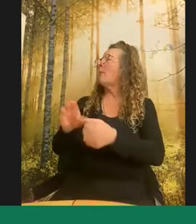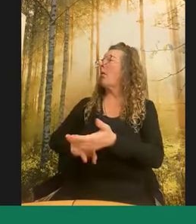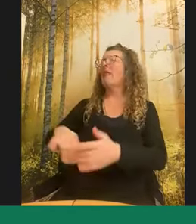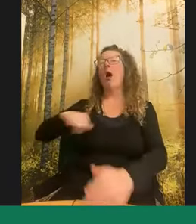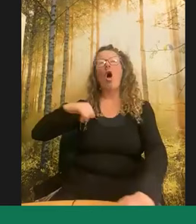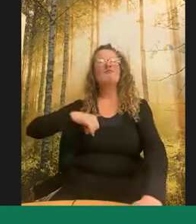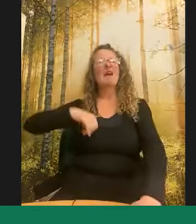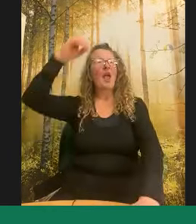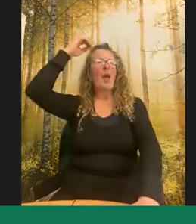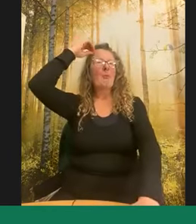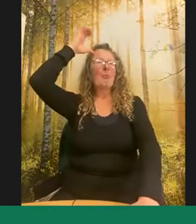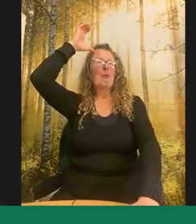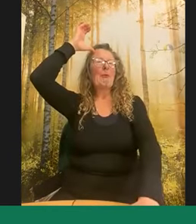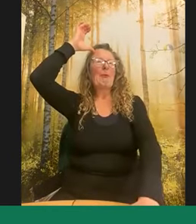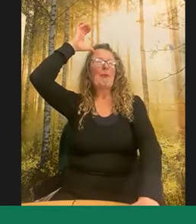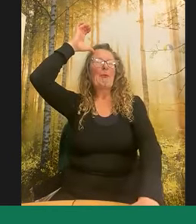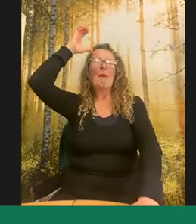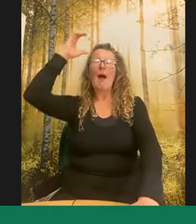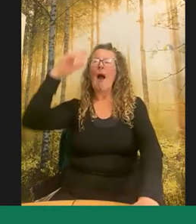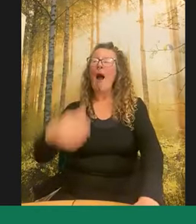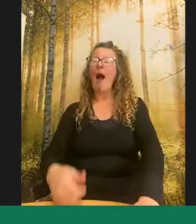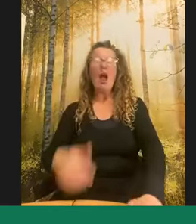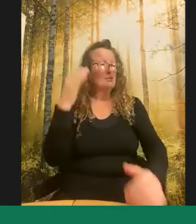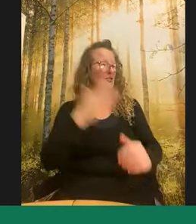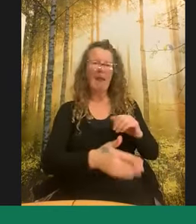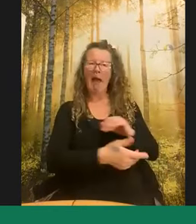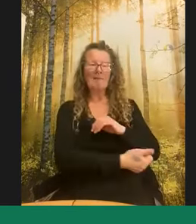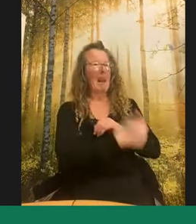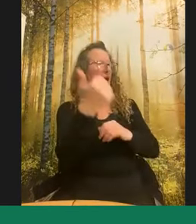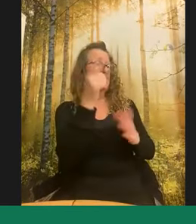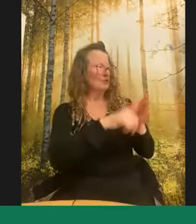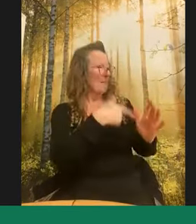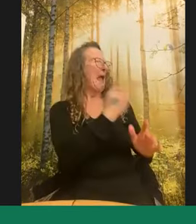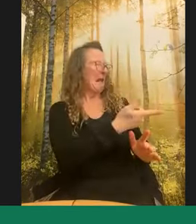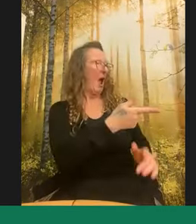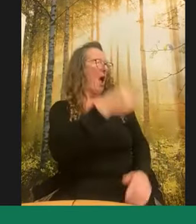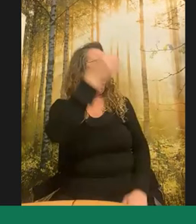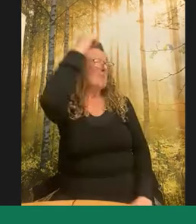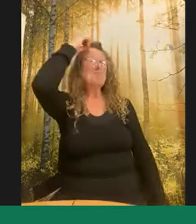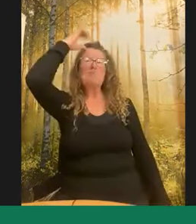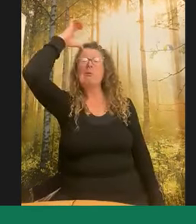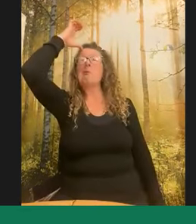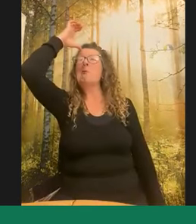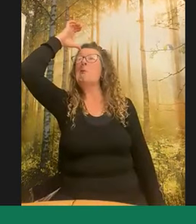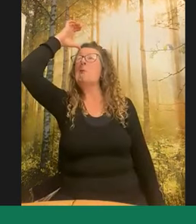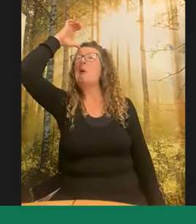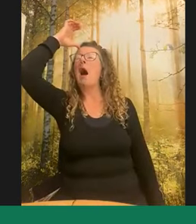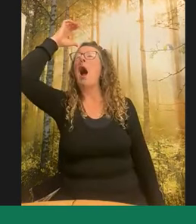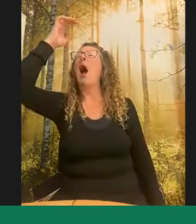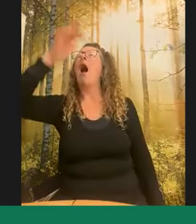time, like before even though she didn't leave Jamaica, she had all this already, and I was thinking these systems are familiar.